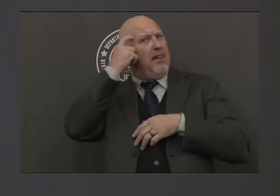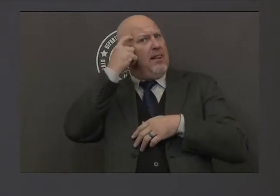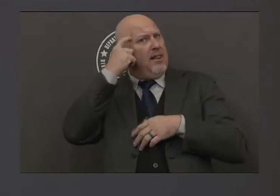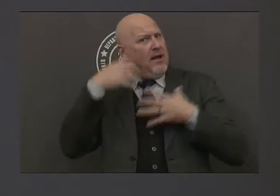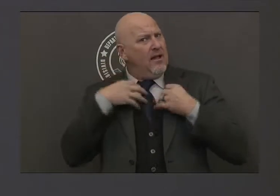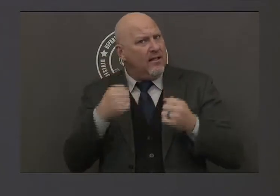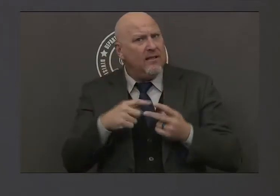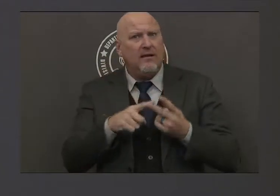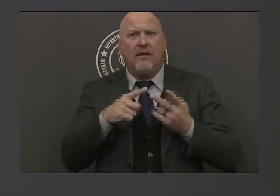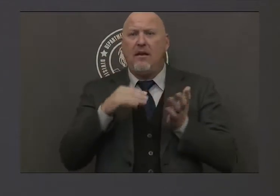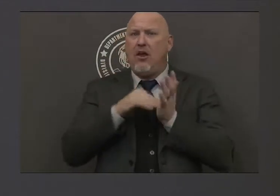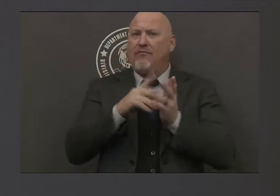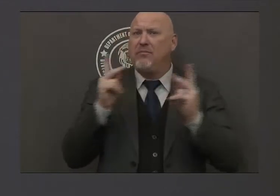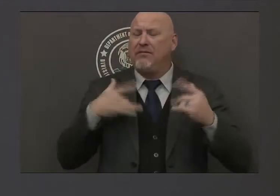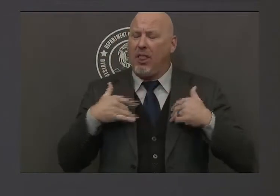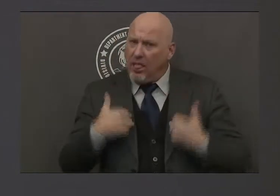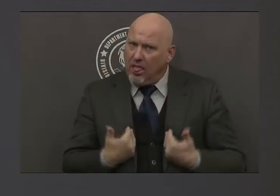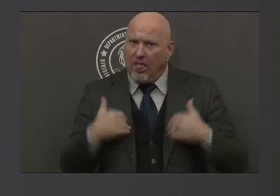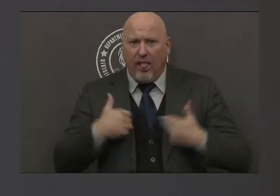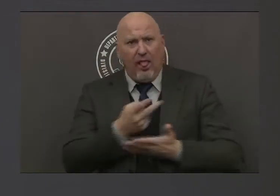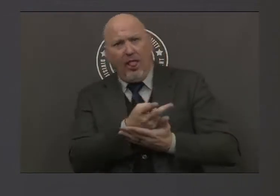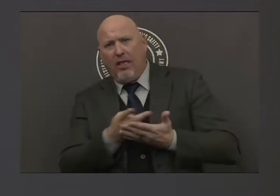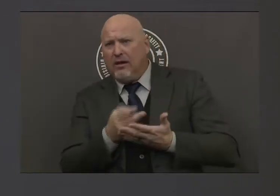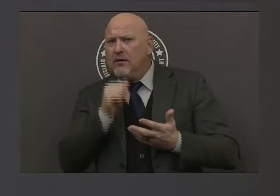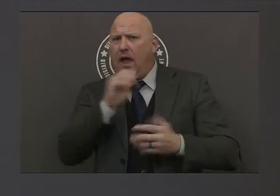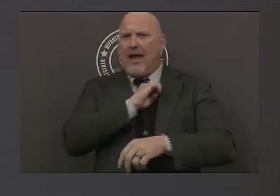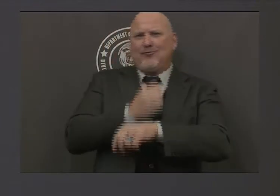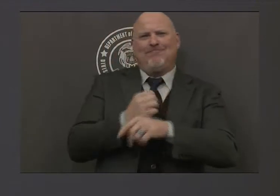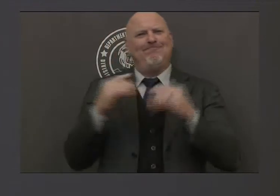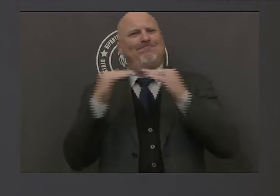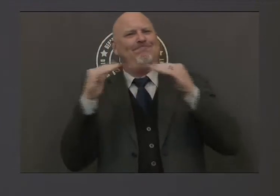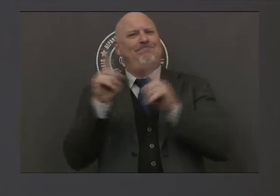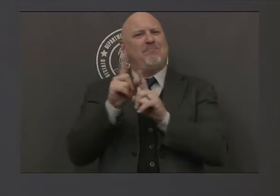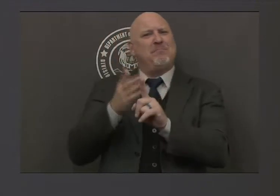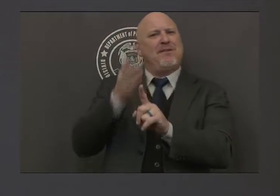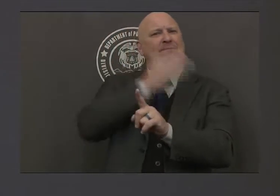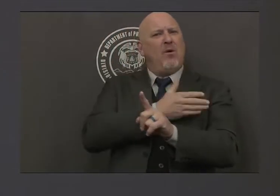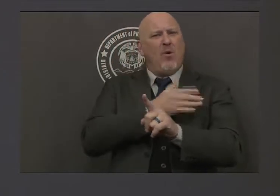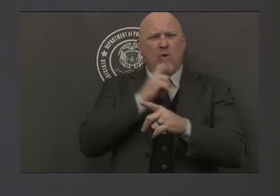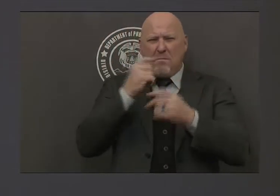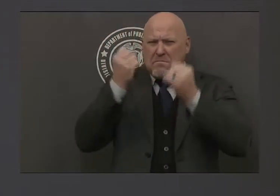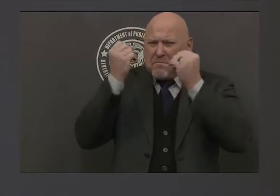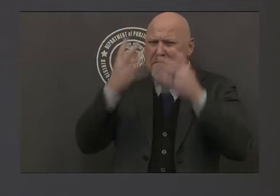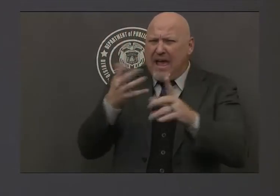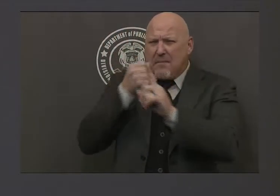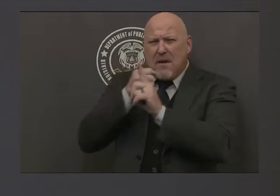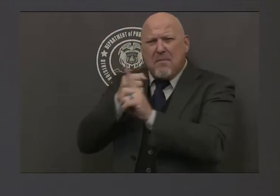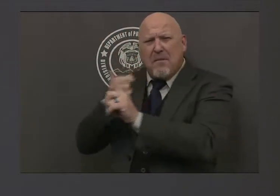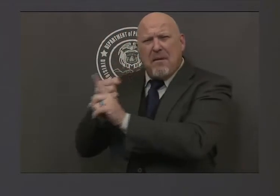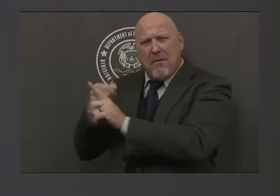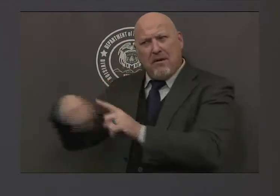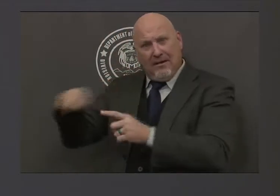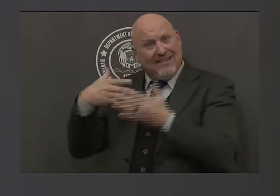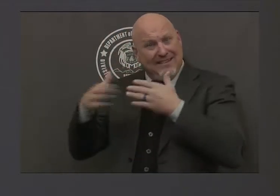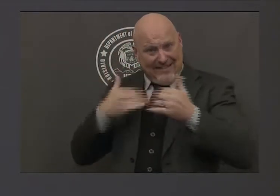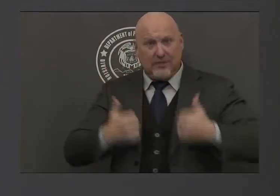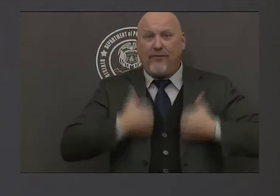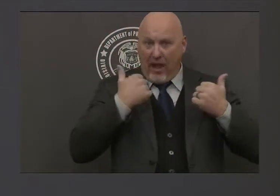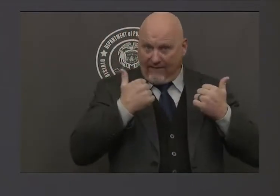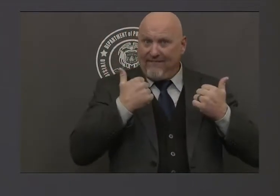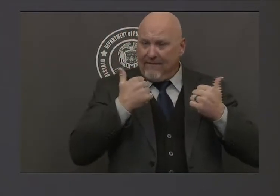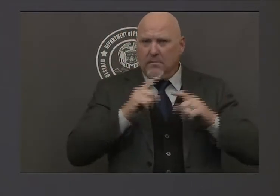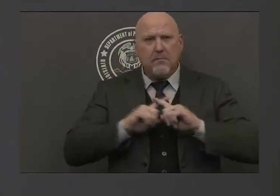nervous system. There's just a lot of things that are taking place there that have nothing to do with dying. They just have to do with poor